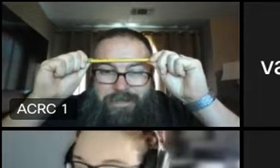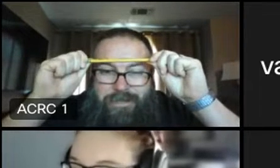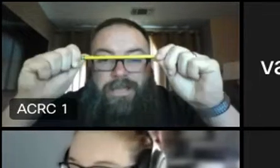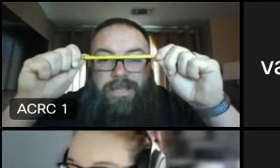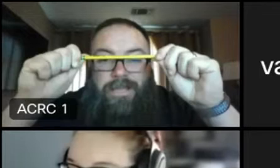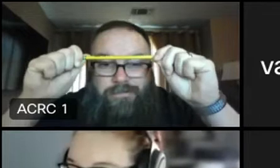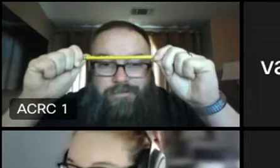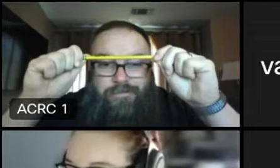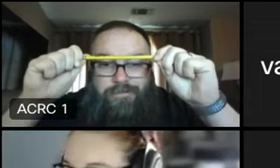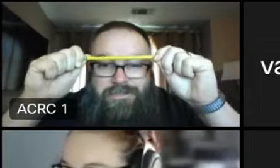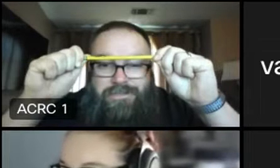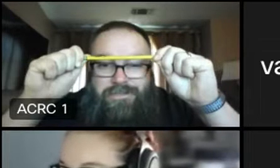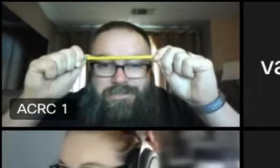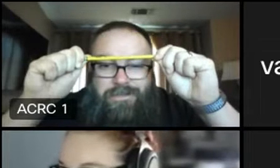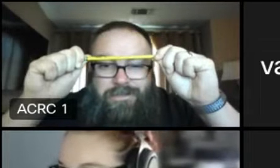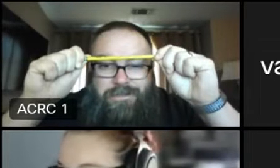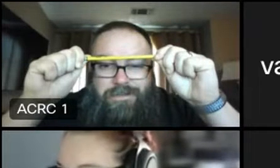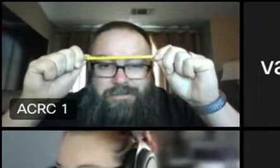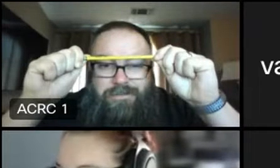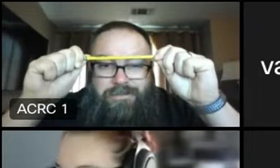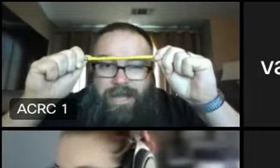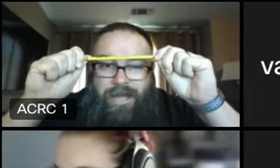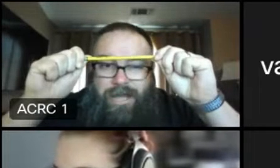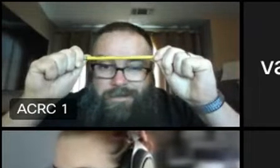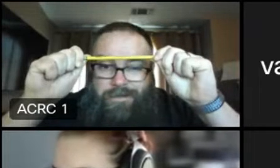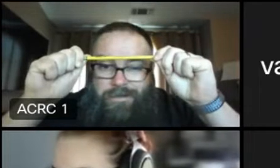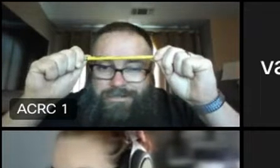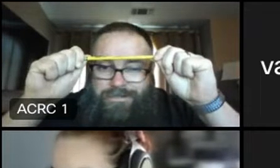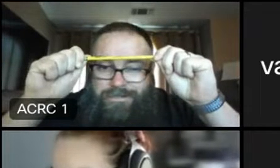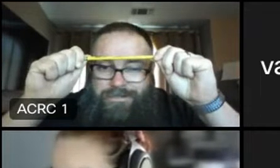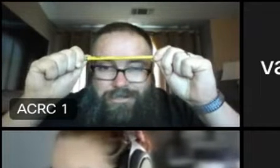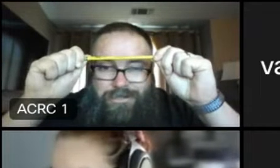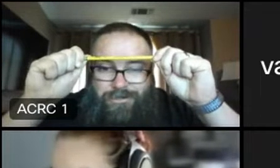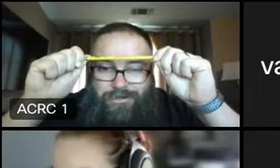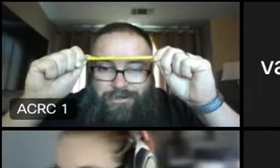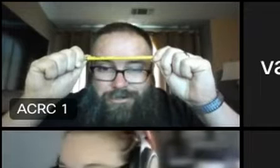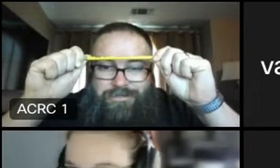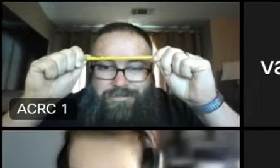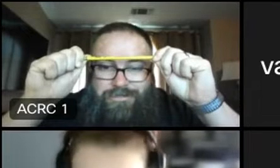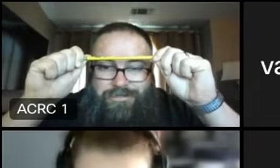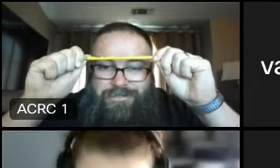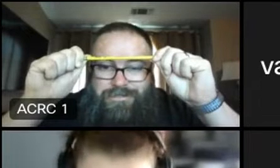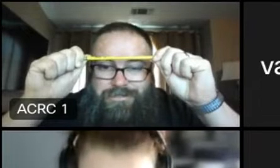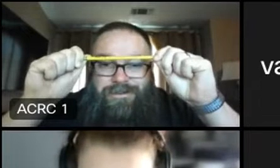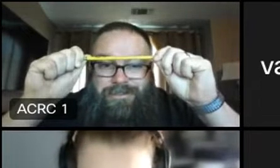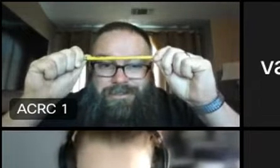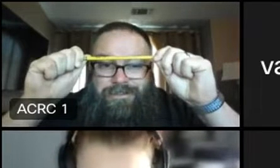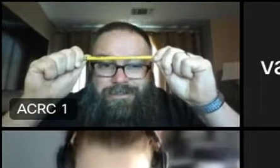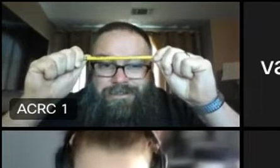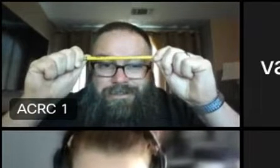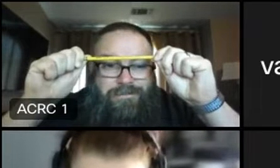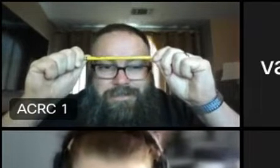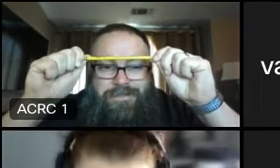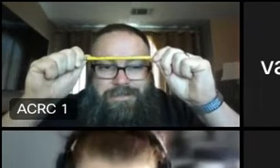and I will not be at the provider advisory committee meeting on Thursday, but I'm hoping that you guys talk about the end of alternative services at